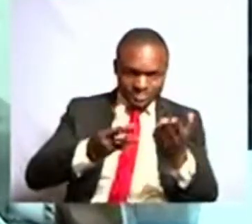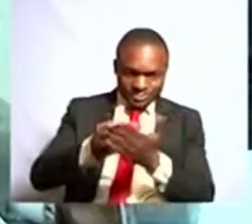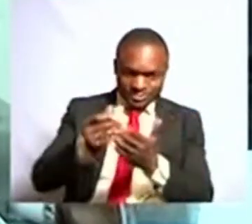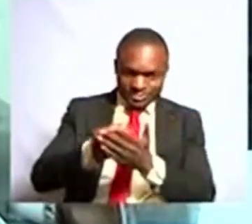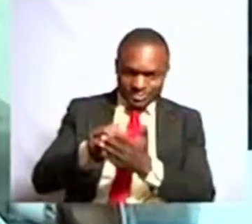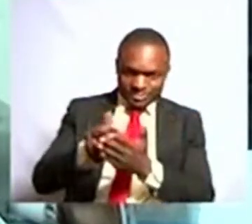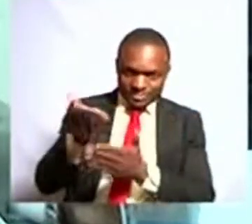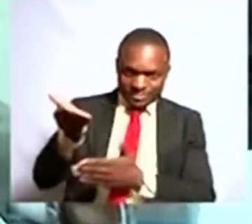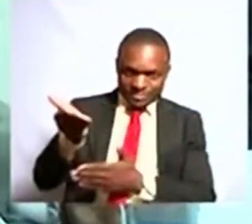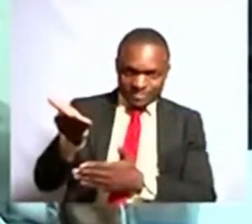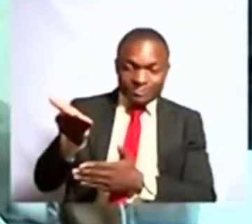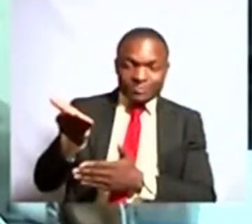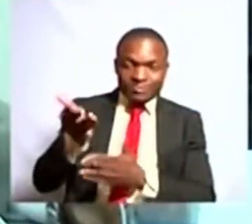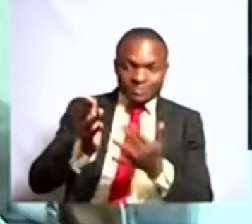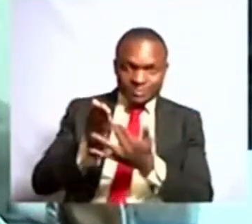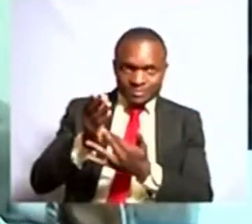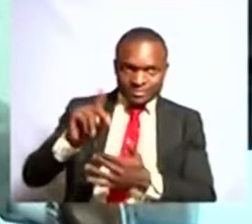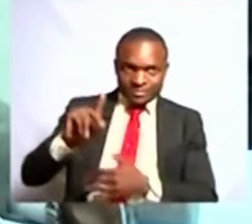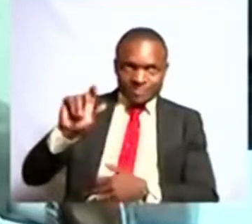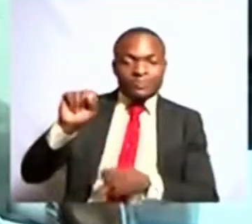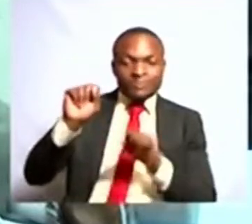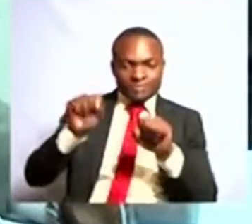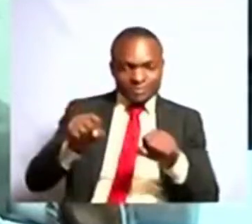Director of Finance, of course, through the PS.